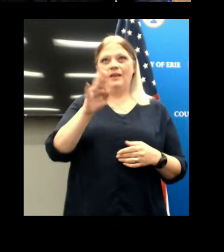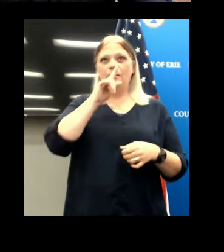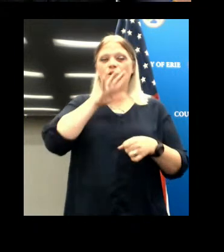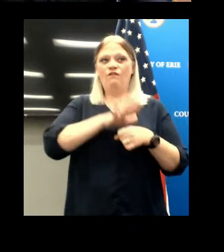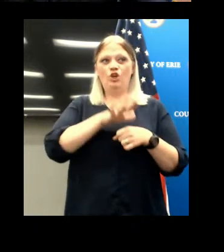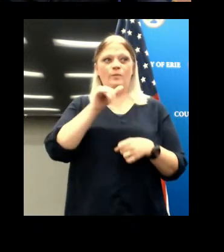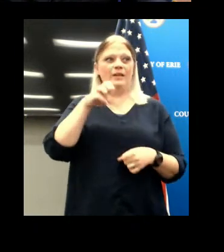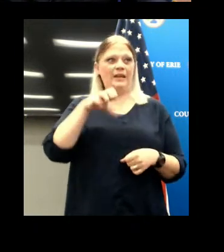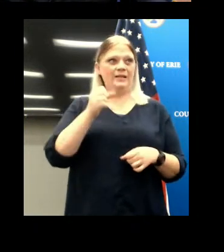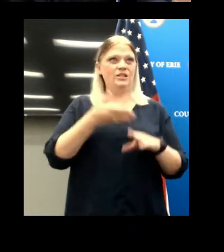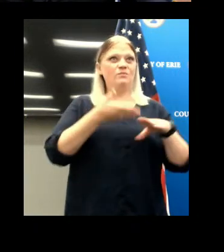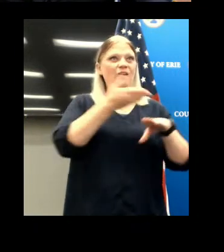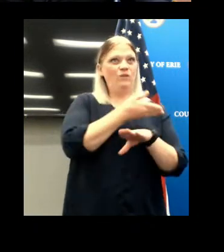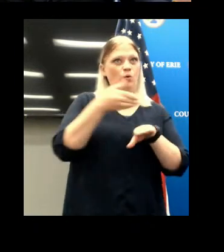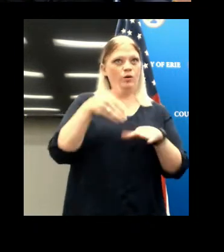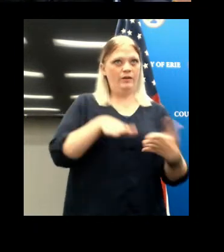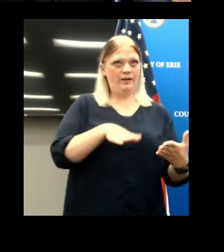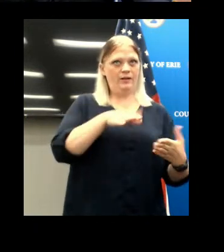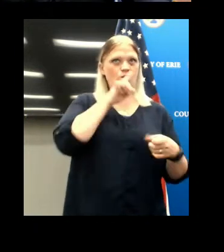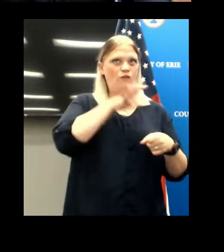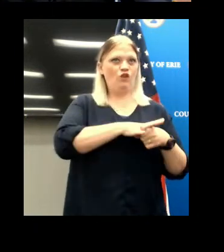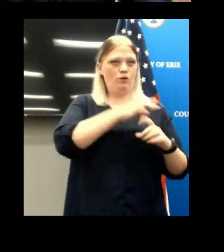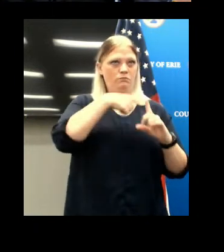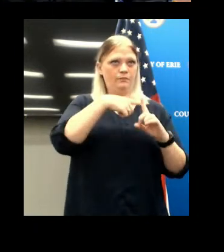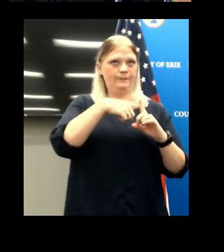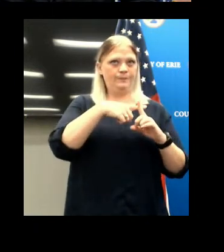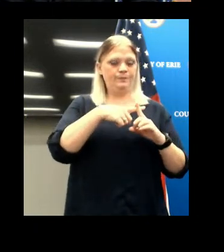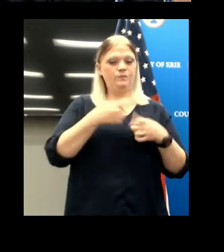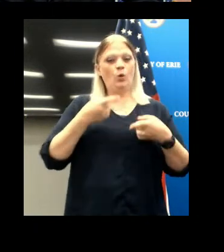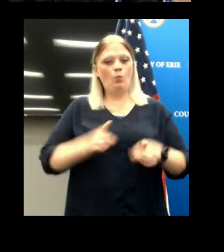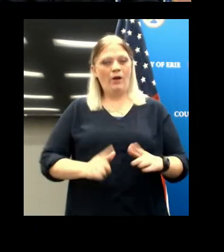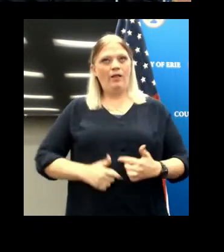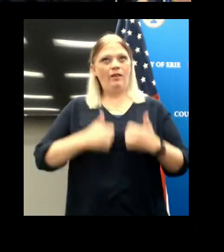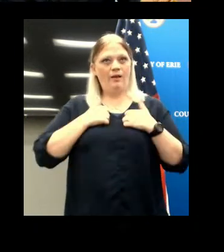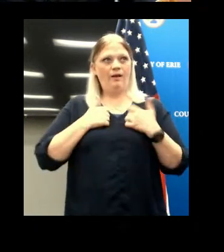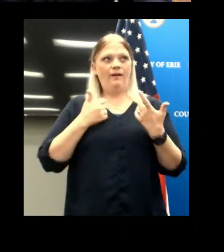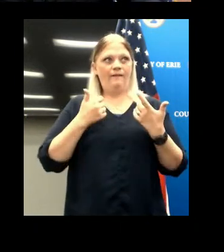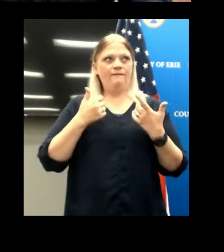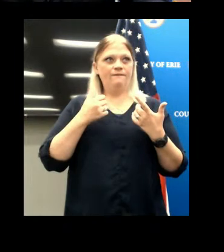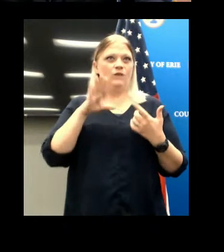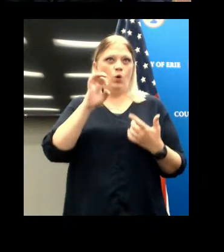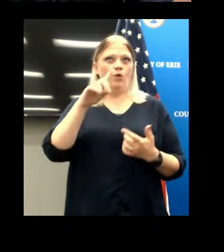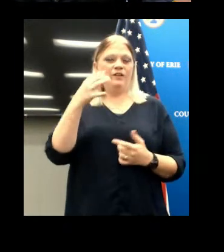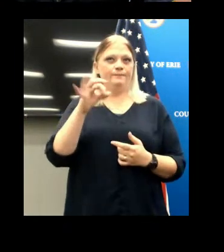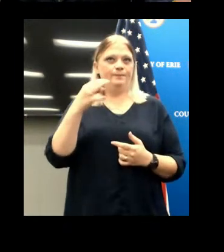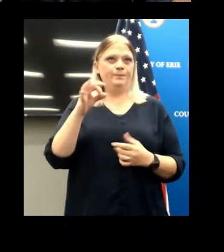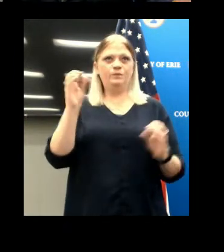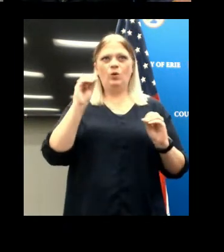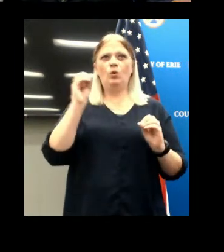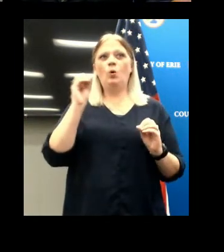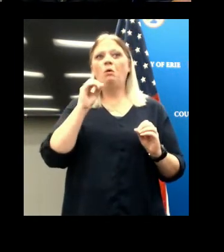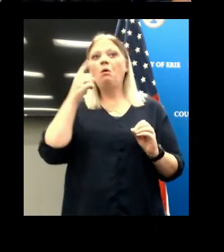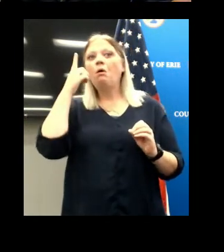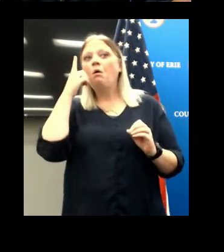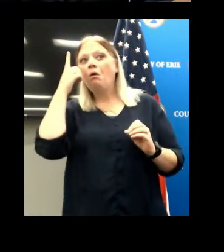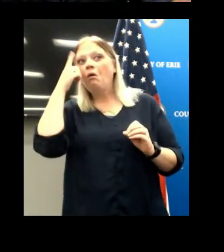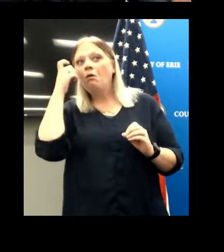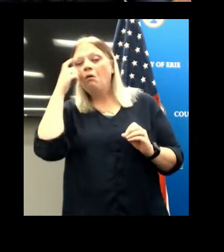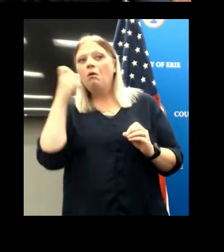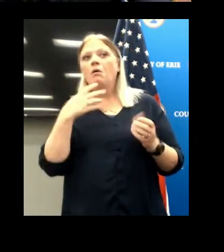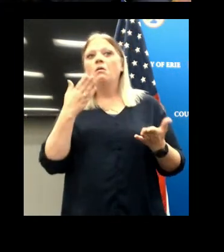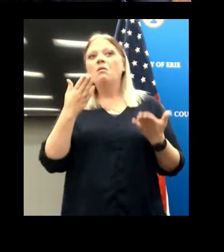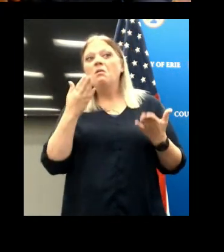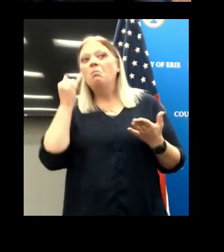cases before they die. So while they were living, they had COVID-19, and there are no presumed positive cases with regards to